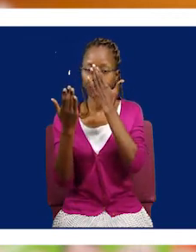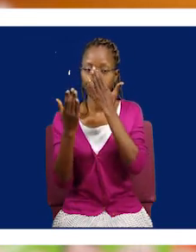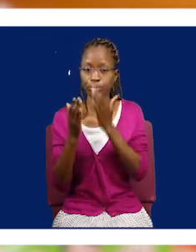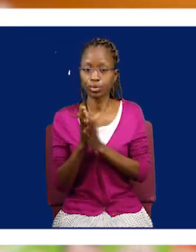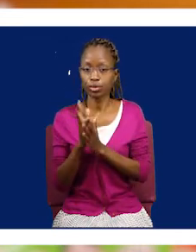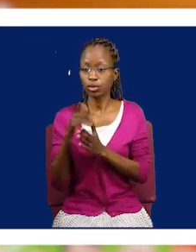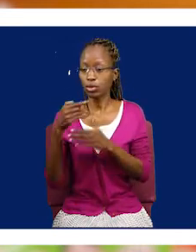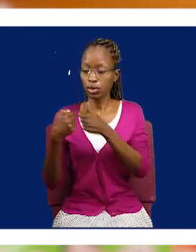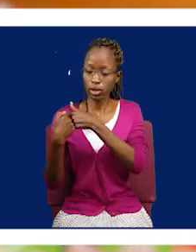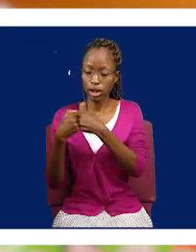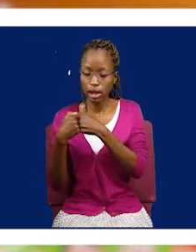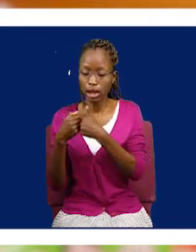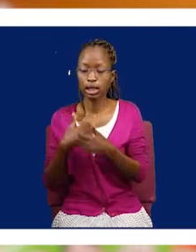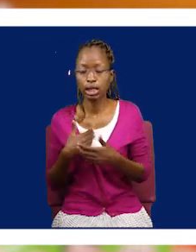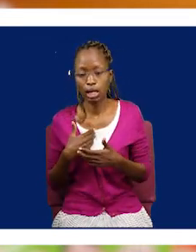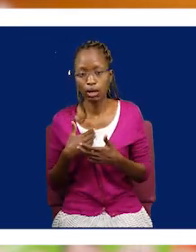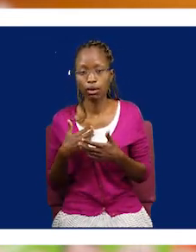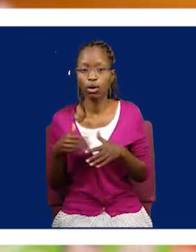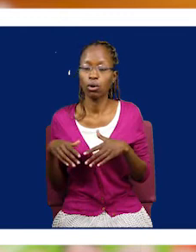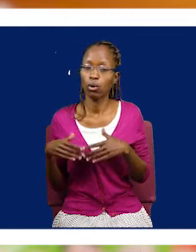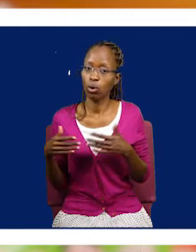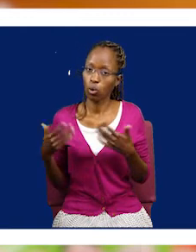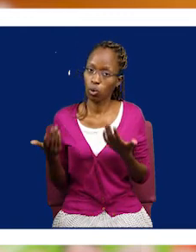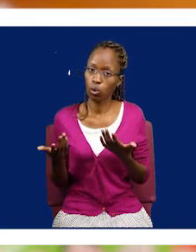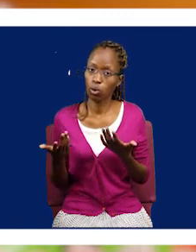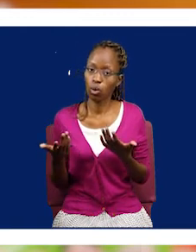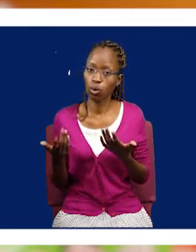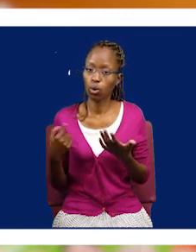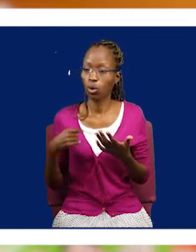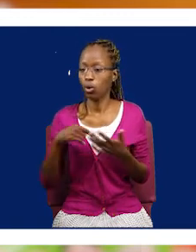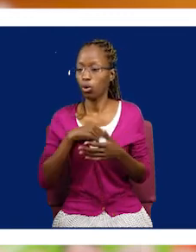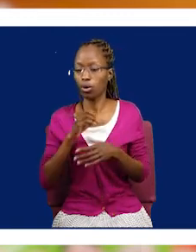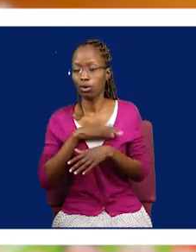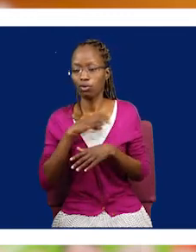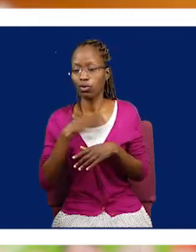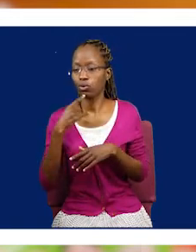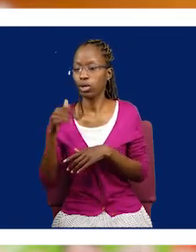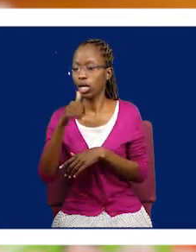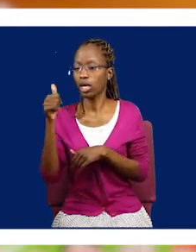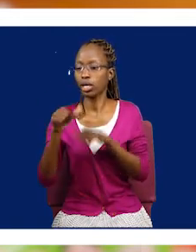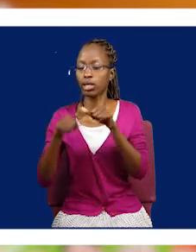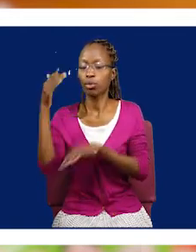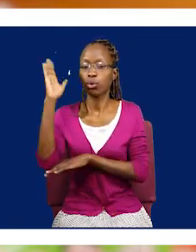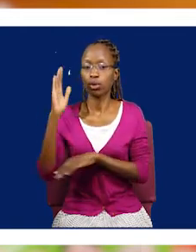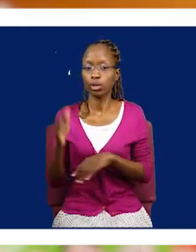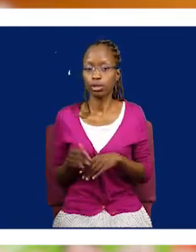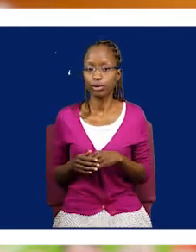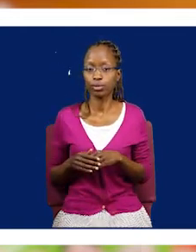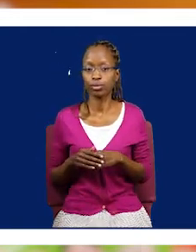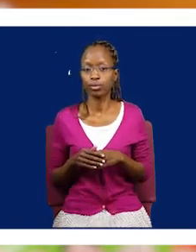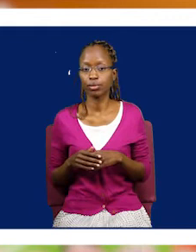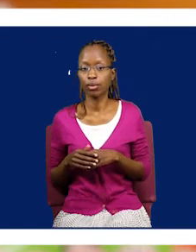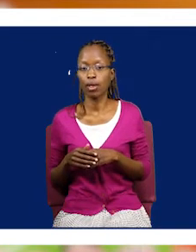may be having challenges or be afraid of going out to tell others about God. Before I tell